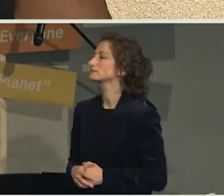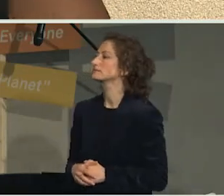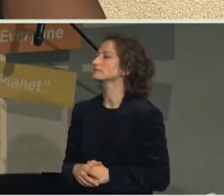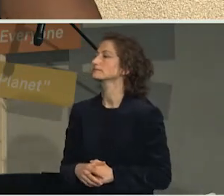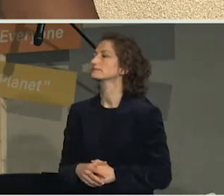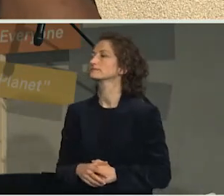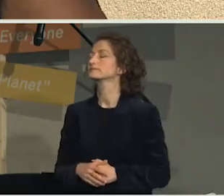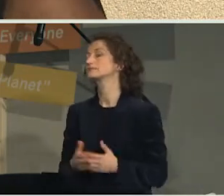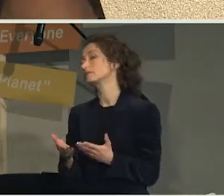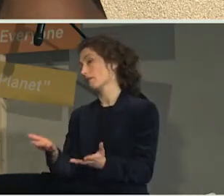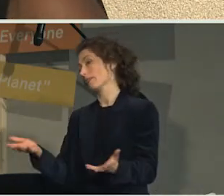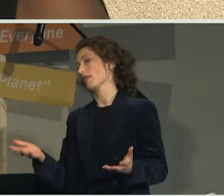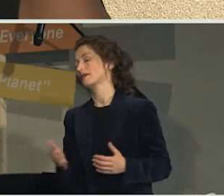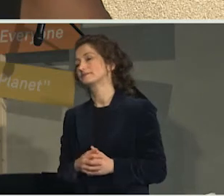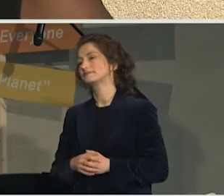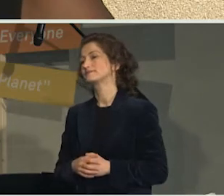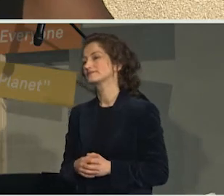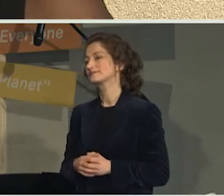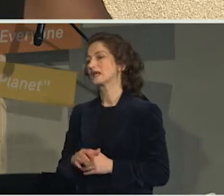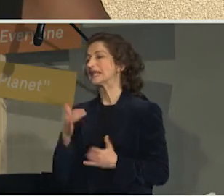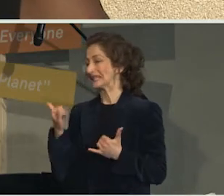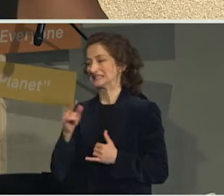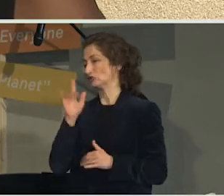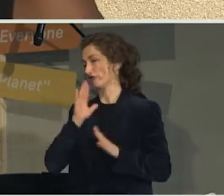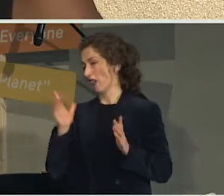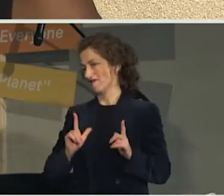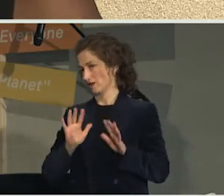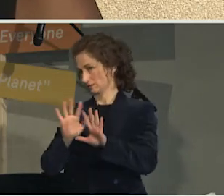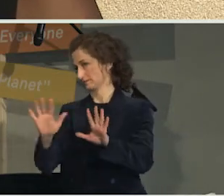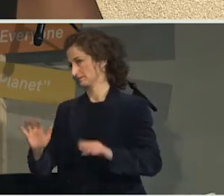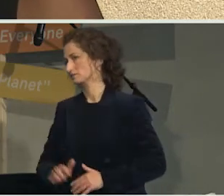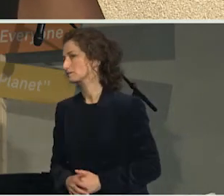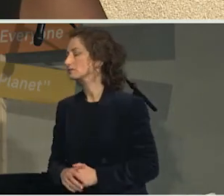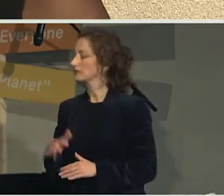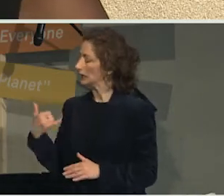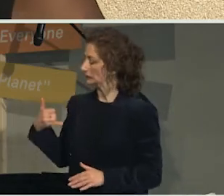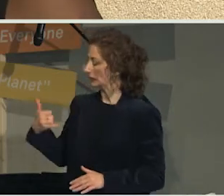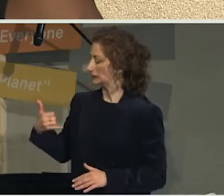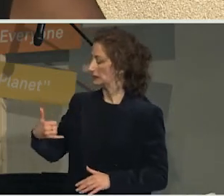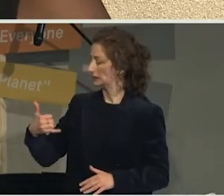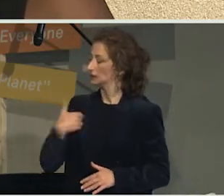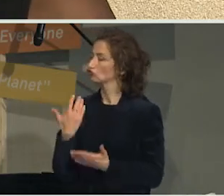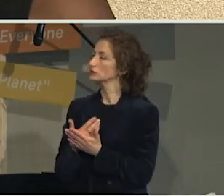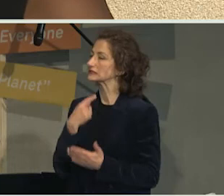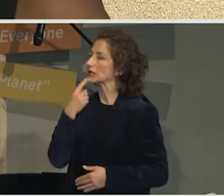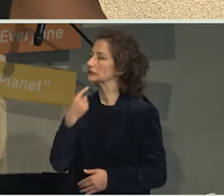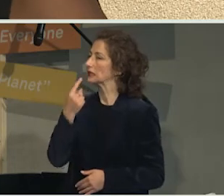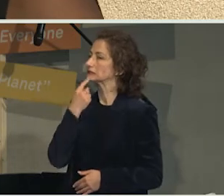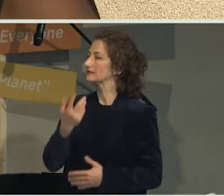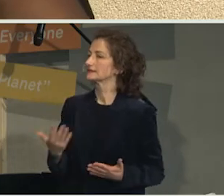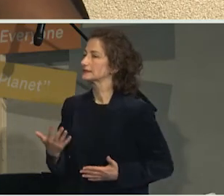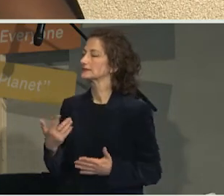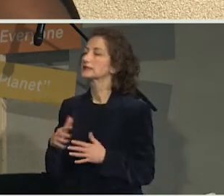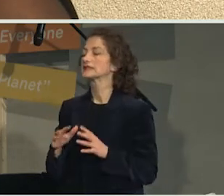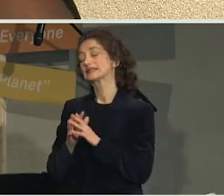this, I have to manage your expectations. Over the years, I've argued that we can learn much more